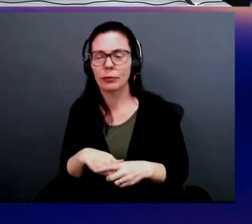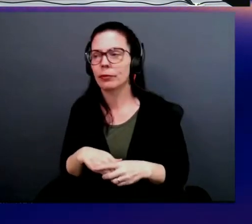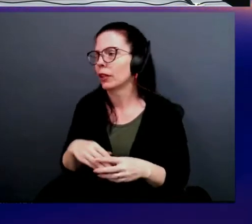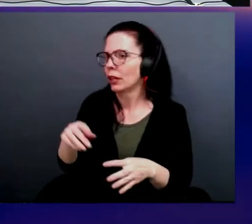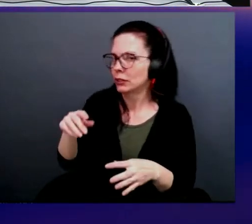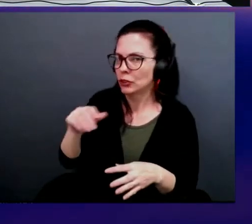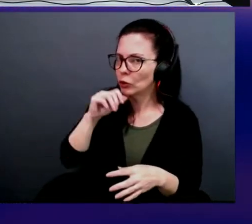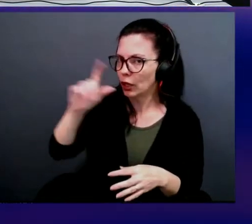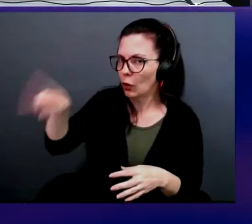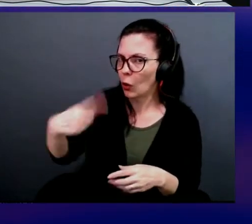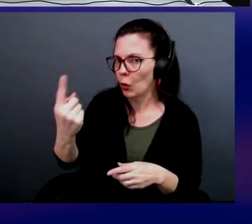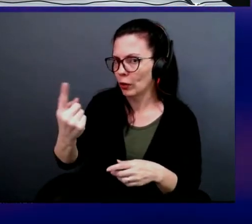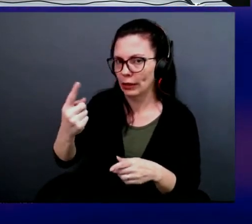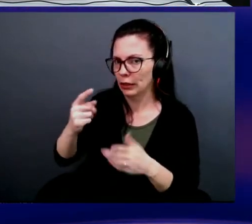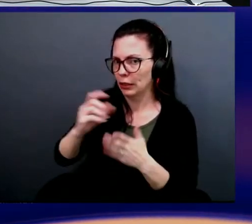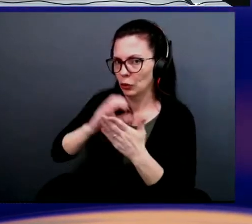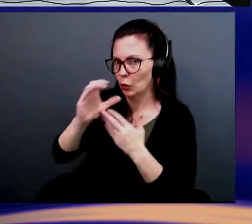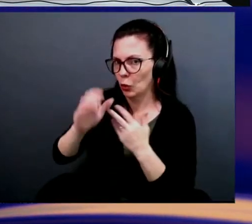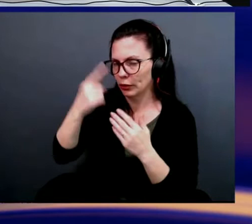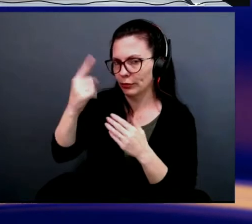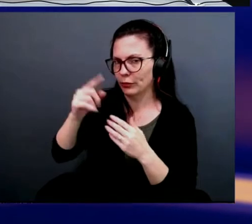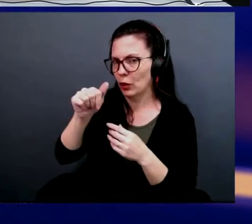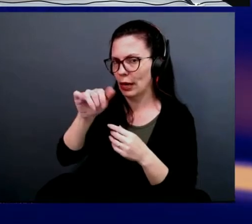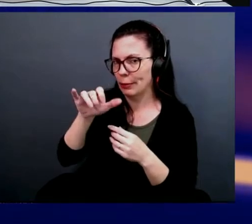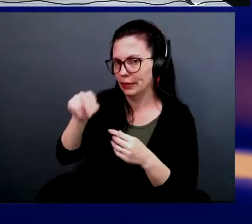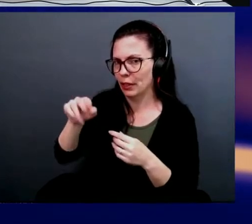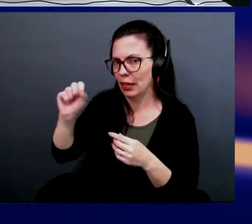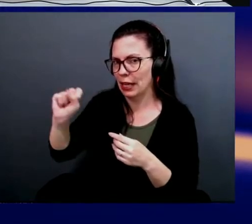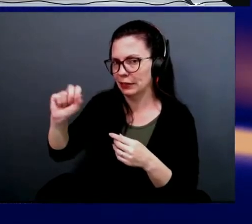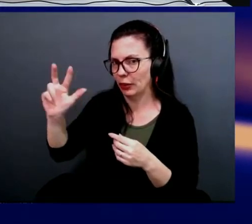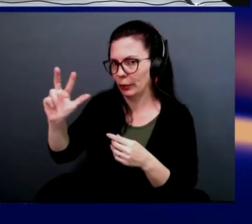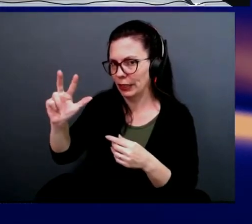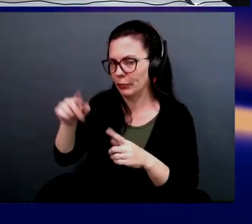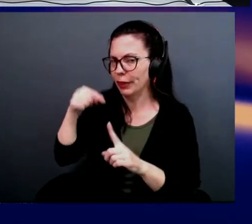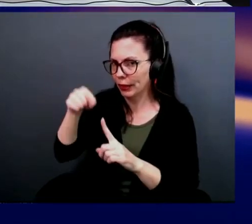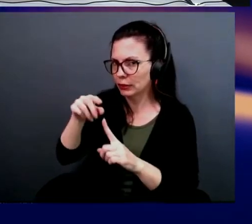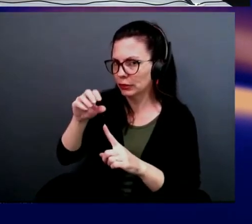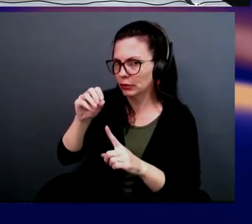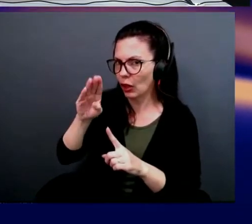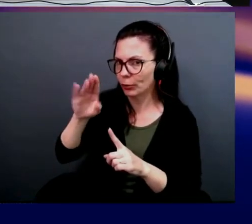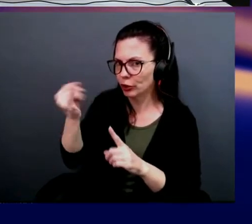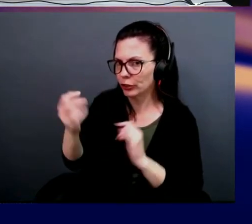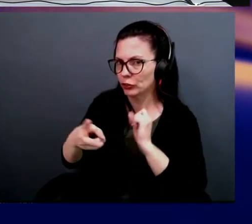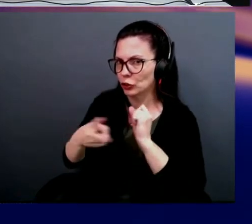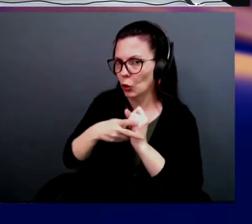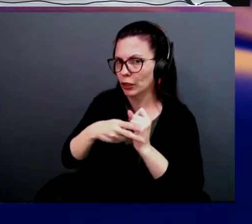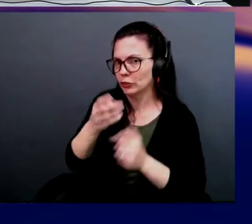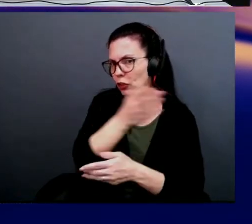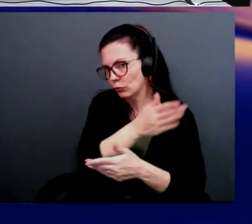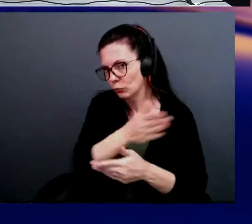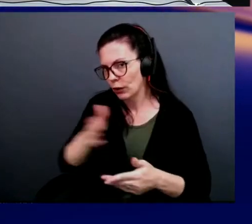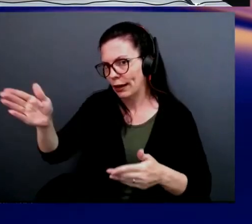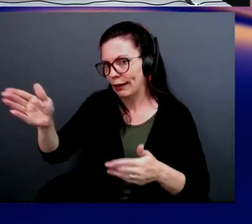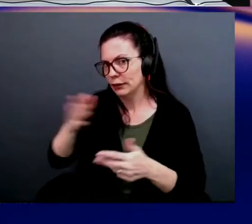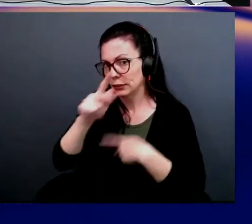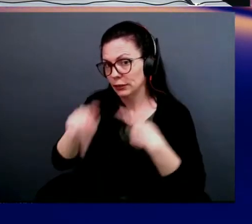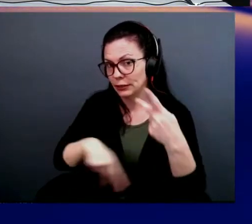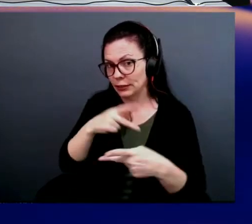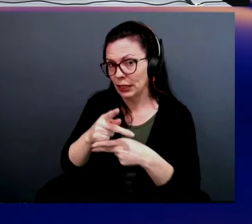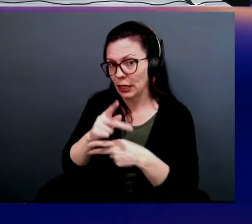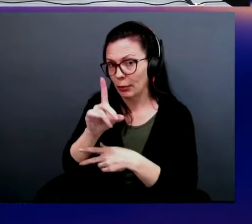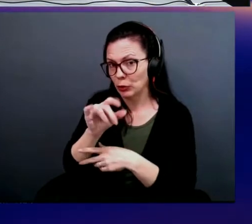S3. This is object storage, like, across a whole range of different domains. I mean, you